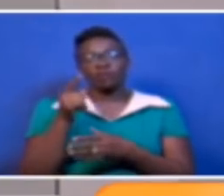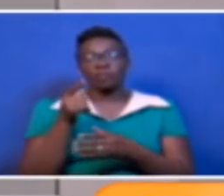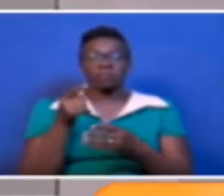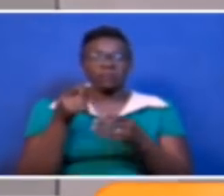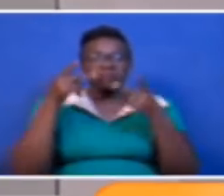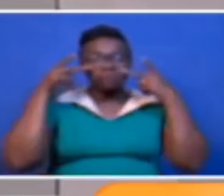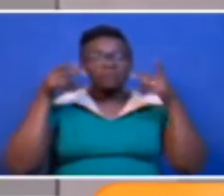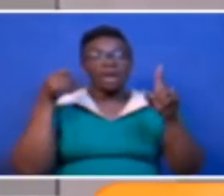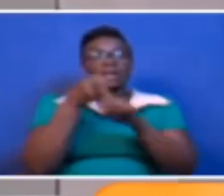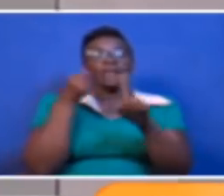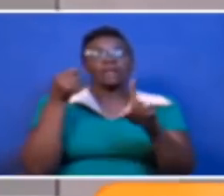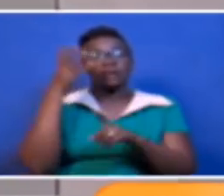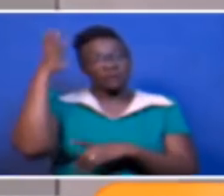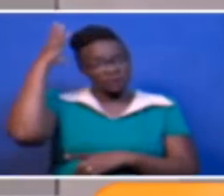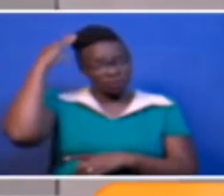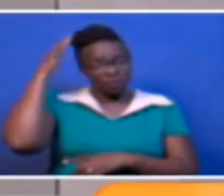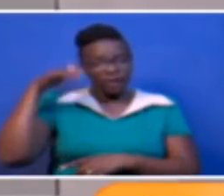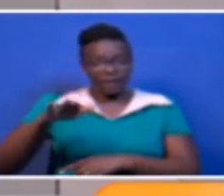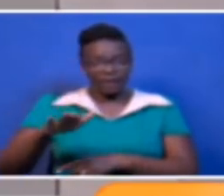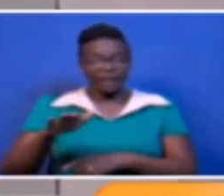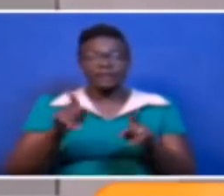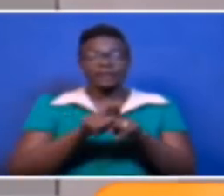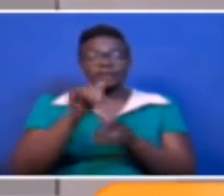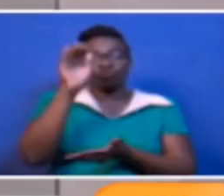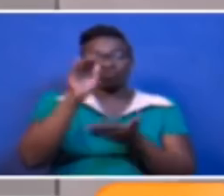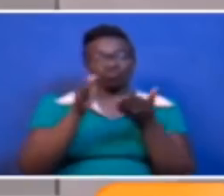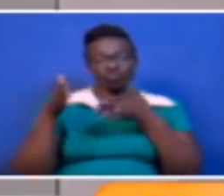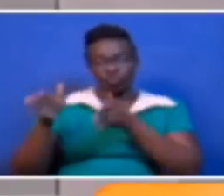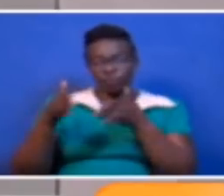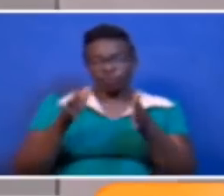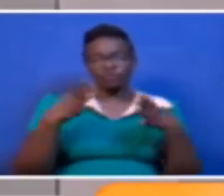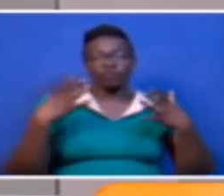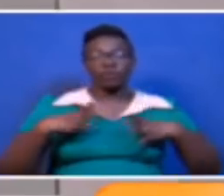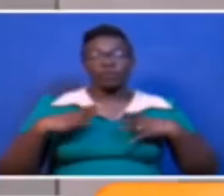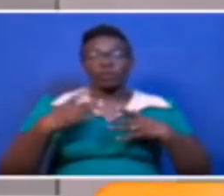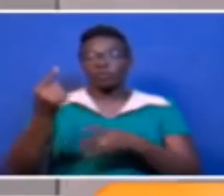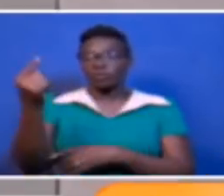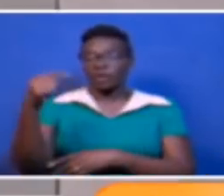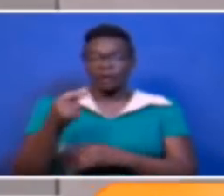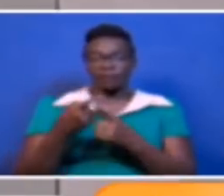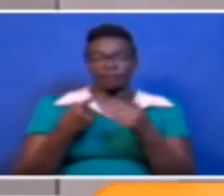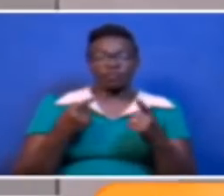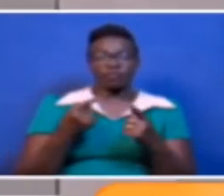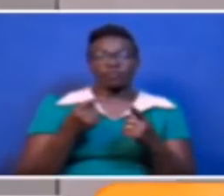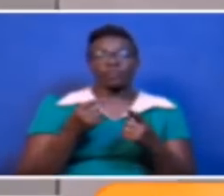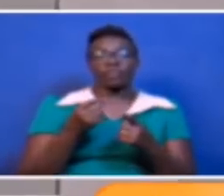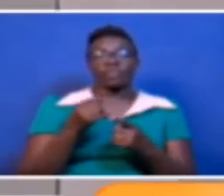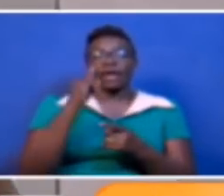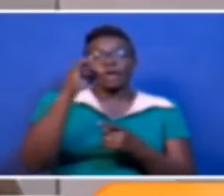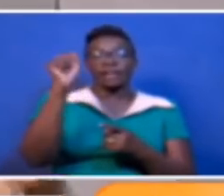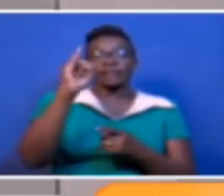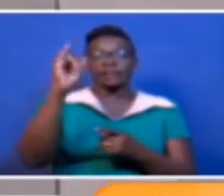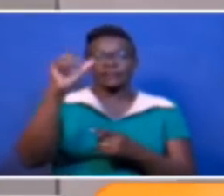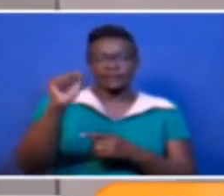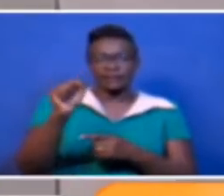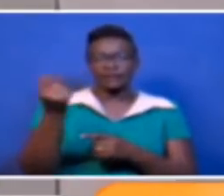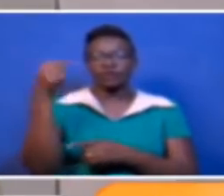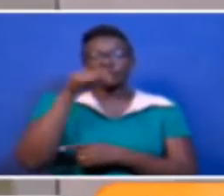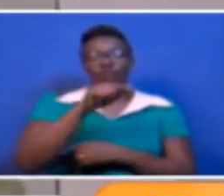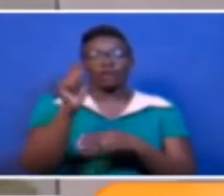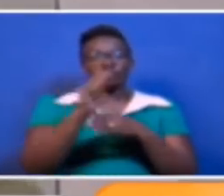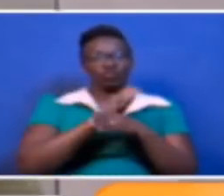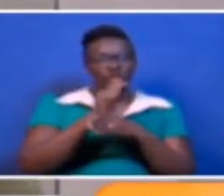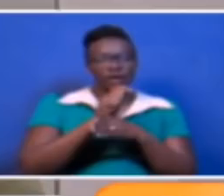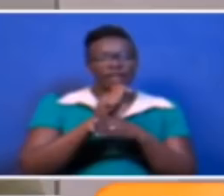attacks, even in Somalia. Okay. It limits opportunity for people coming from ISIS and coming to train